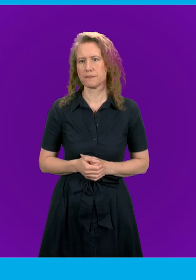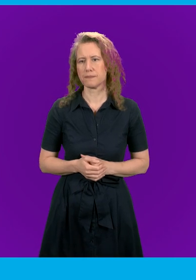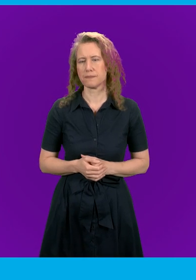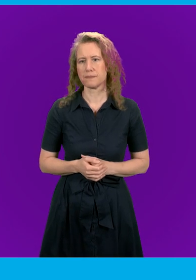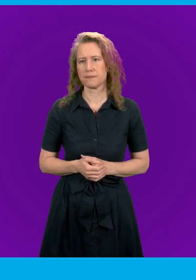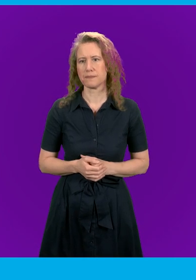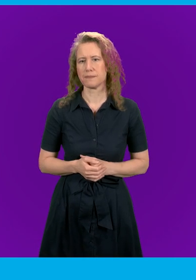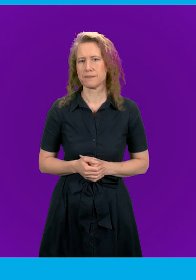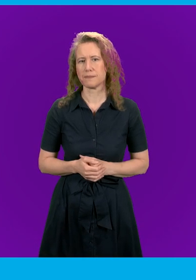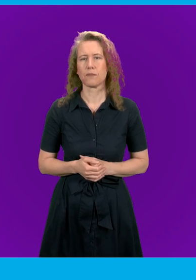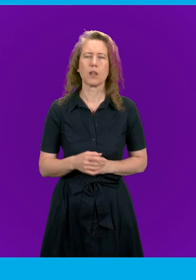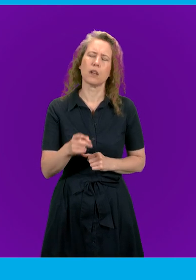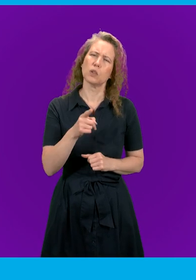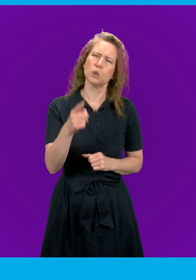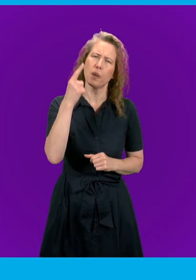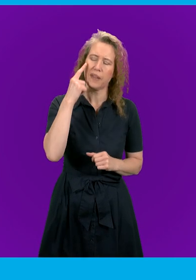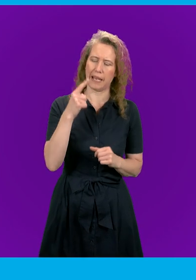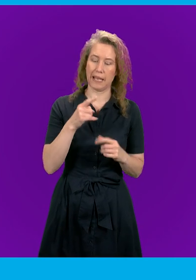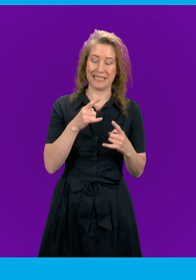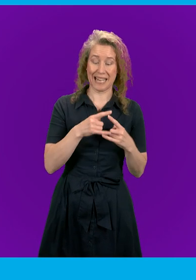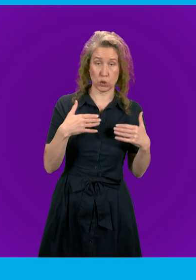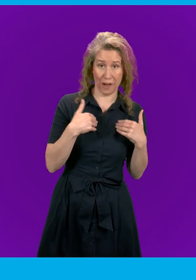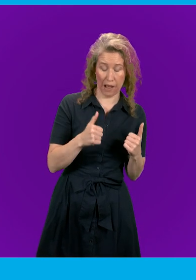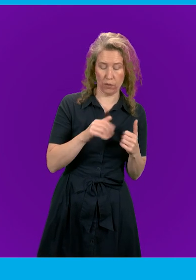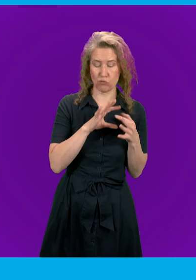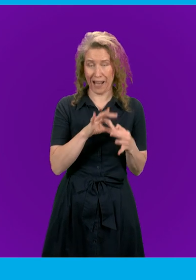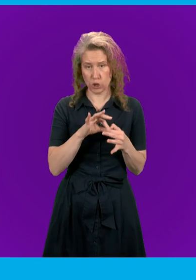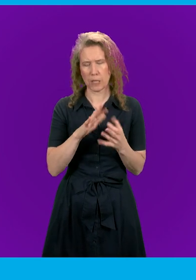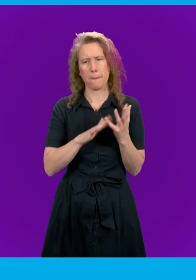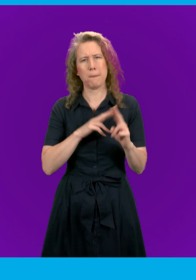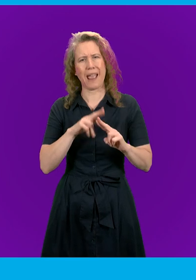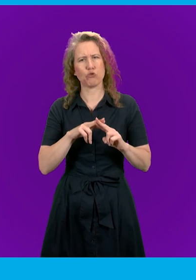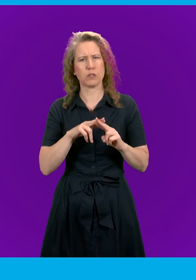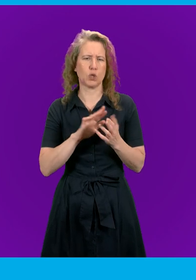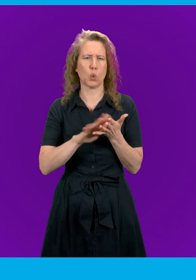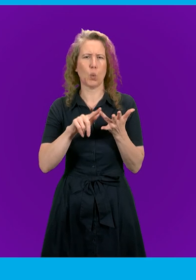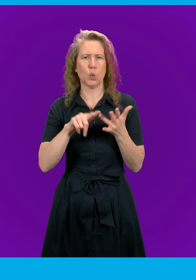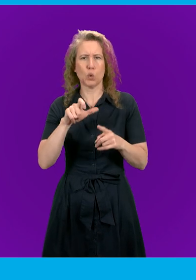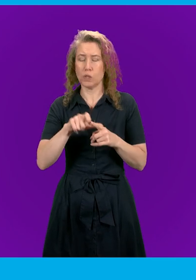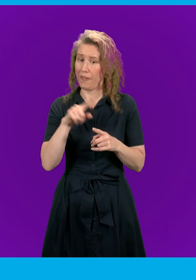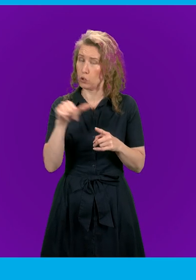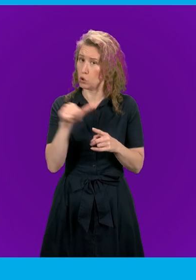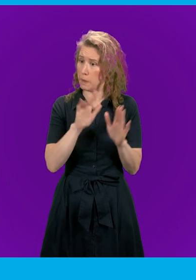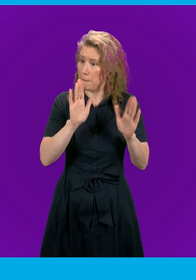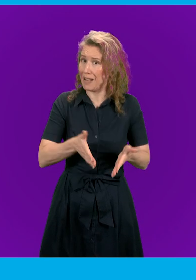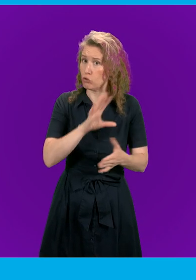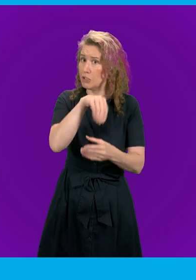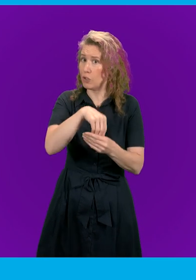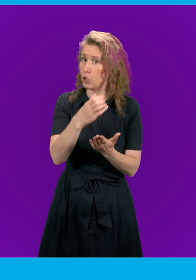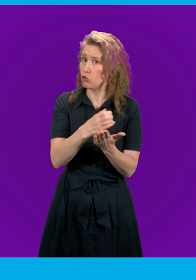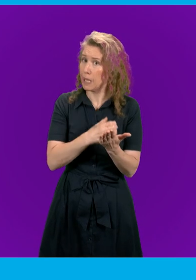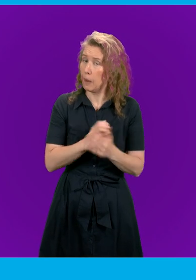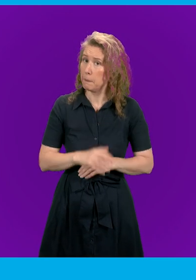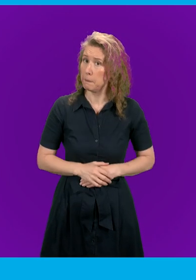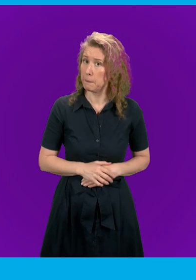Do you think that the relationship, sexual health and parenthood education should be mandatory as part of the curriculum?